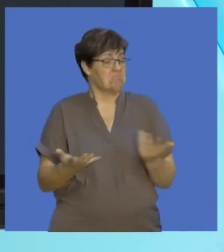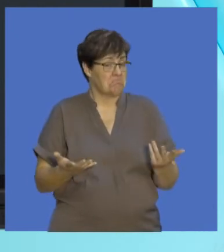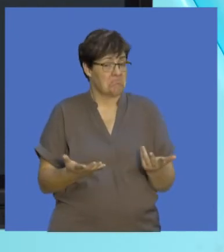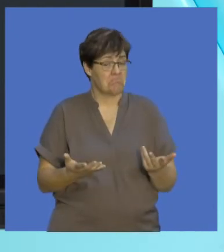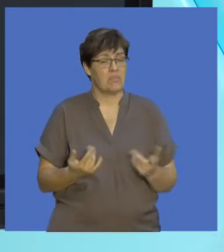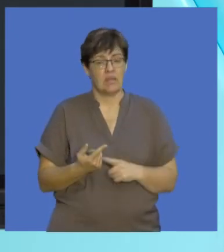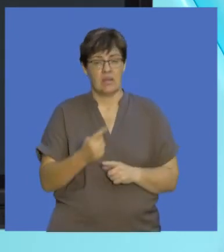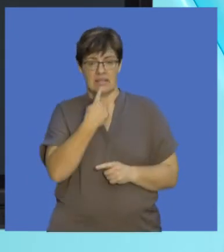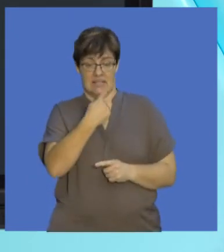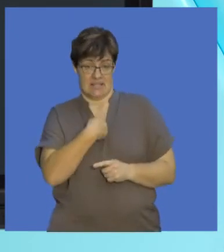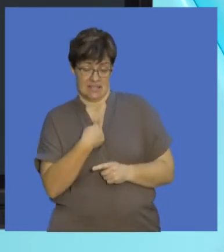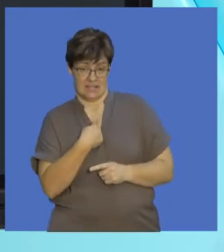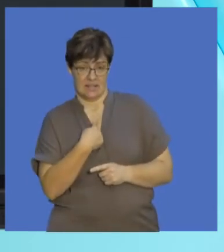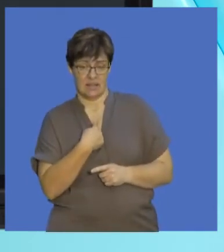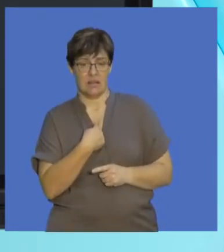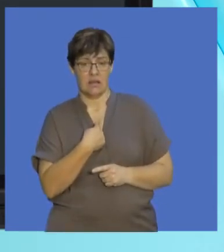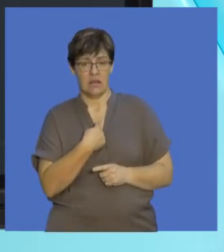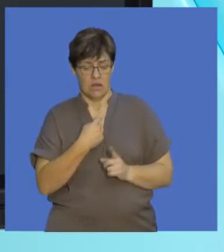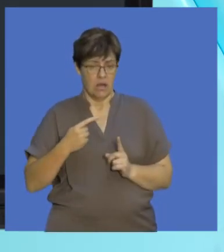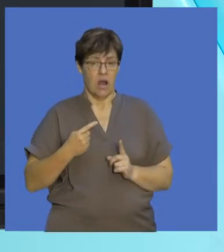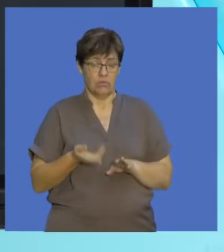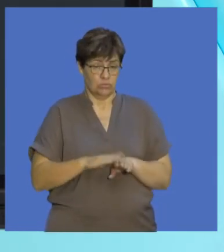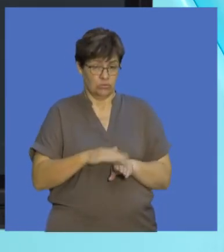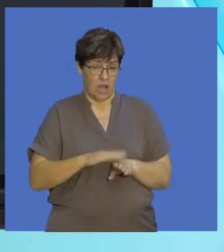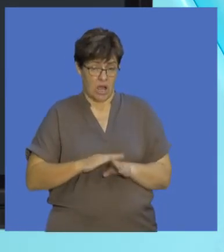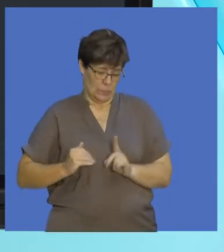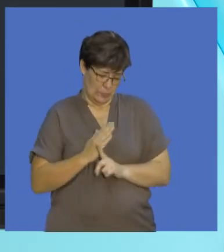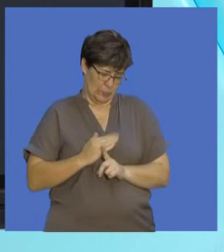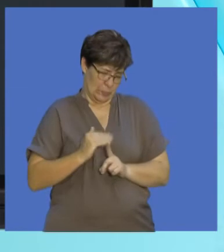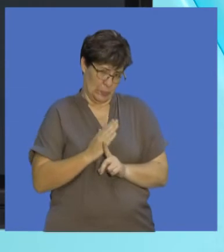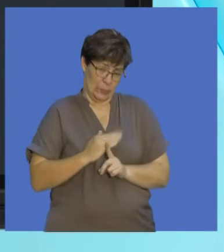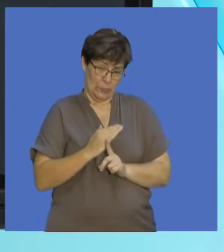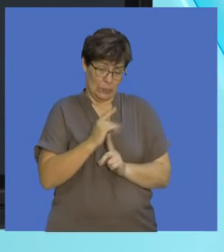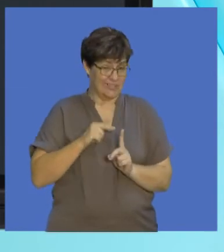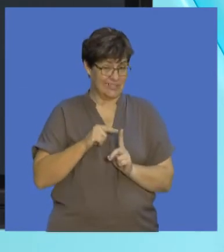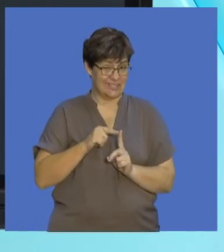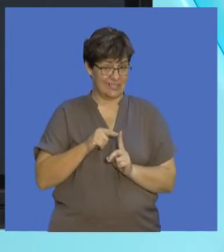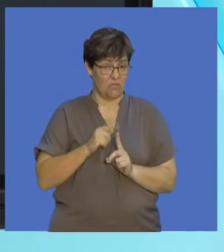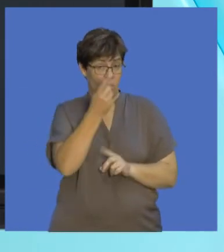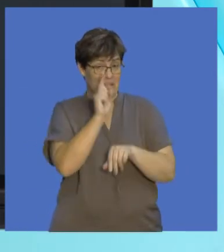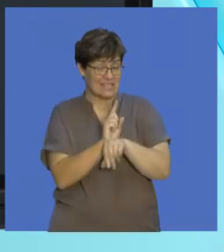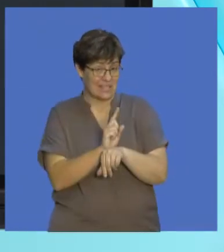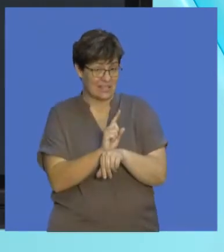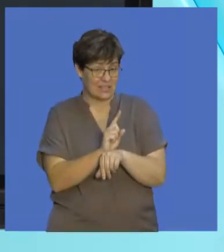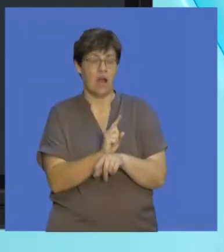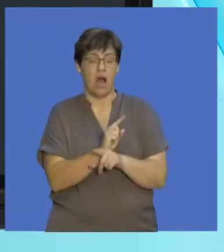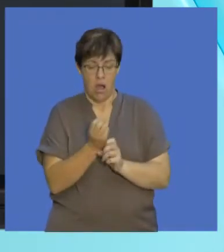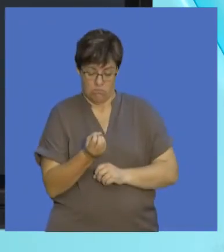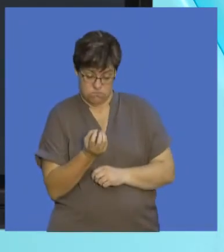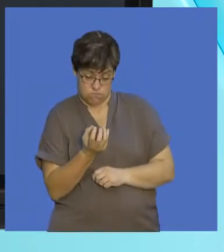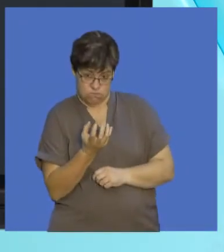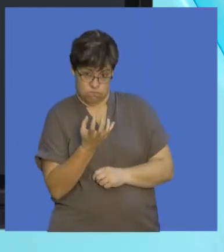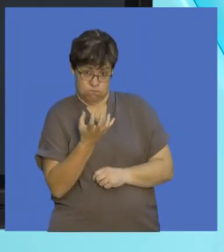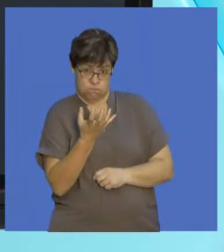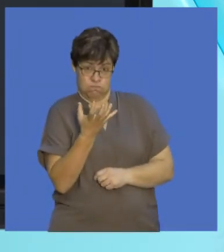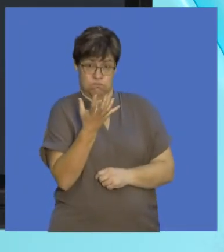words, it says to us, if there is more charges passing through that point per second, it means the brighter the